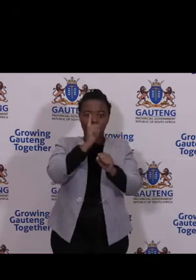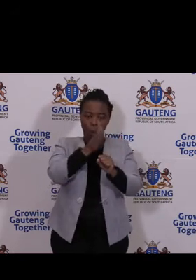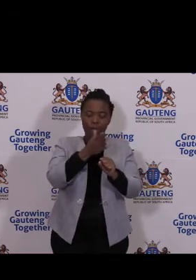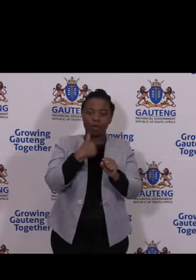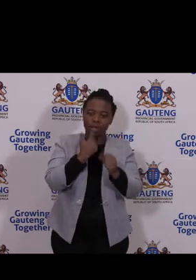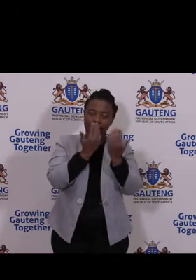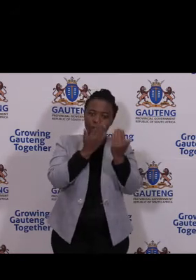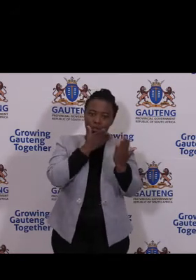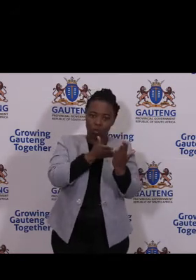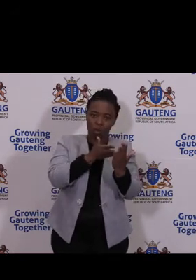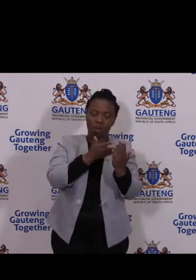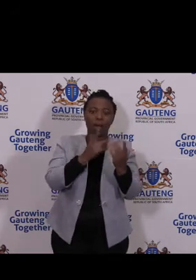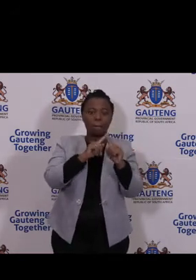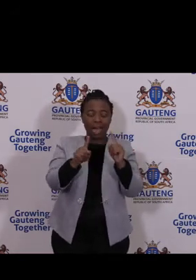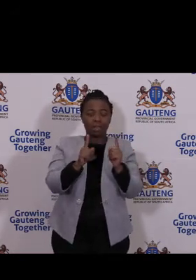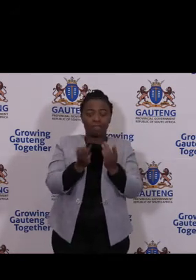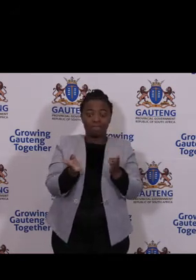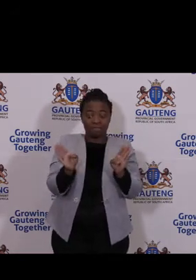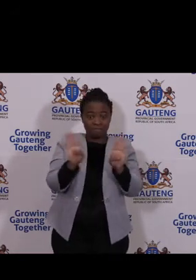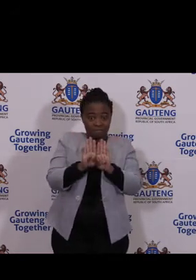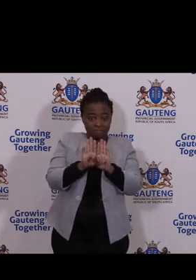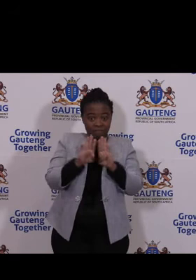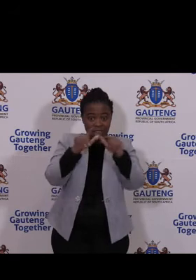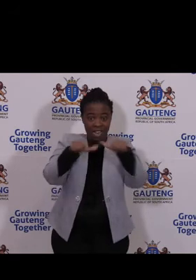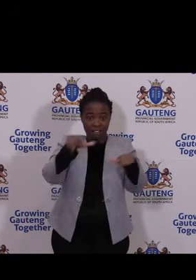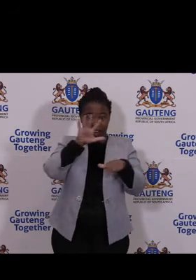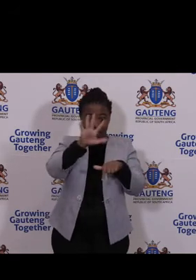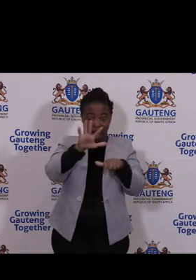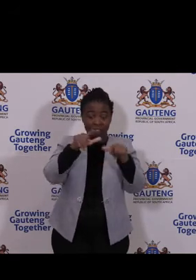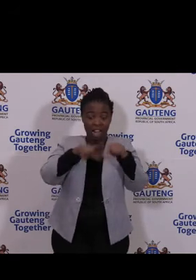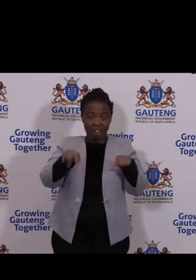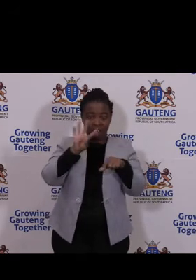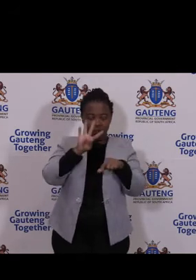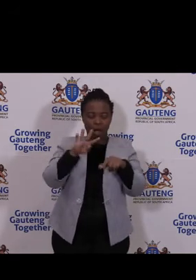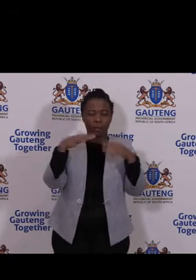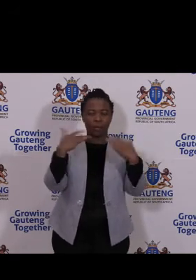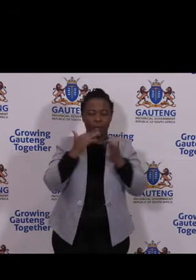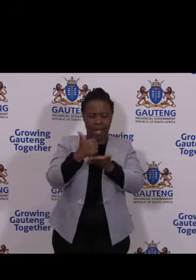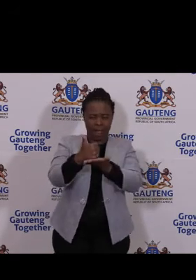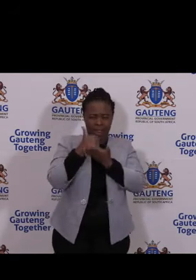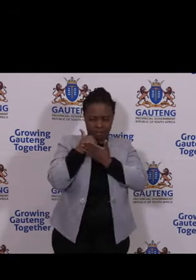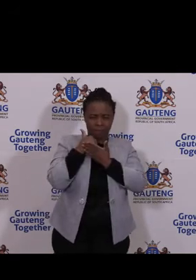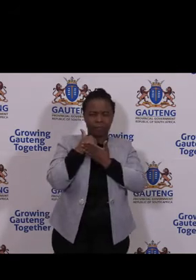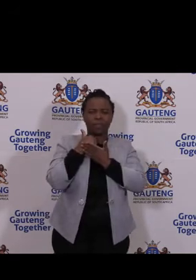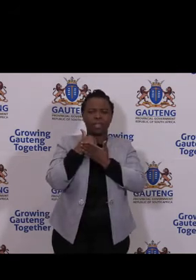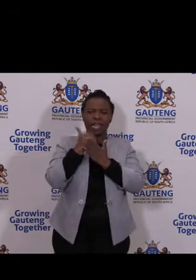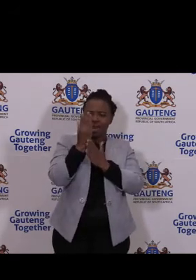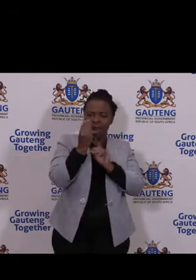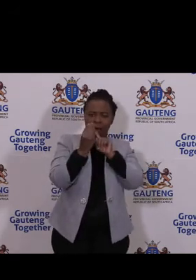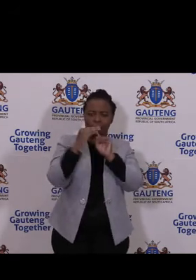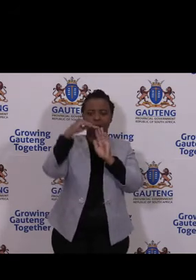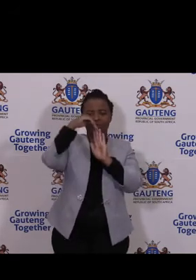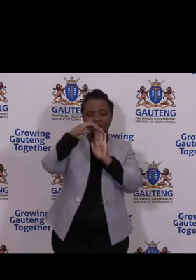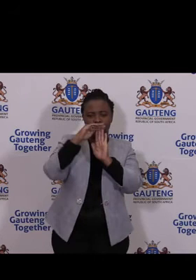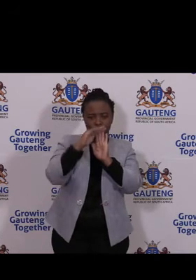the lockdown, level 5 and level 4, helped us in a great deal to reduce the rate. But now, because